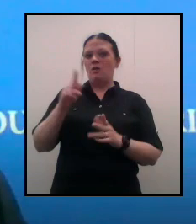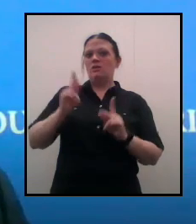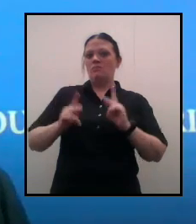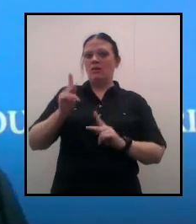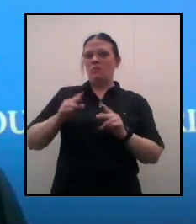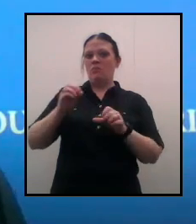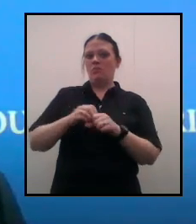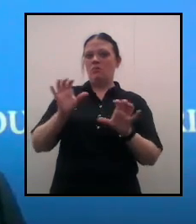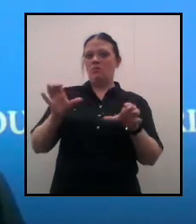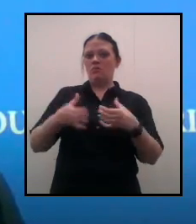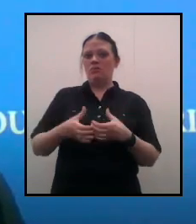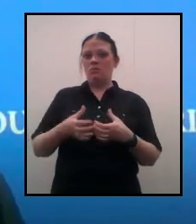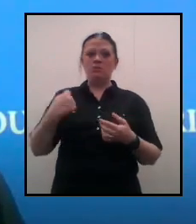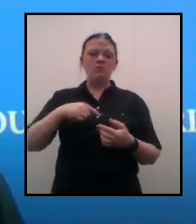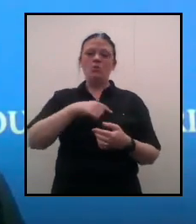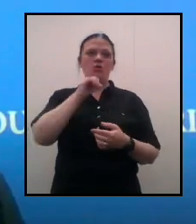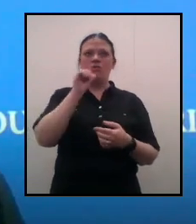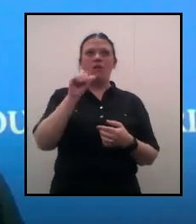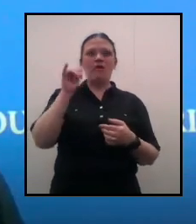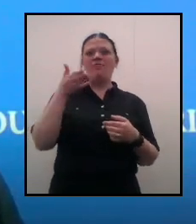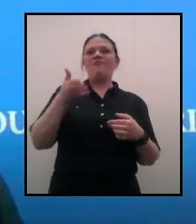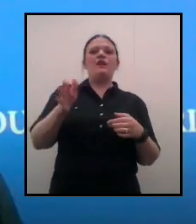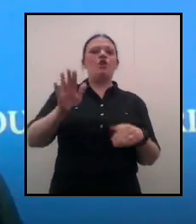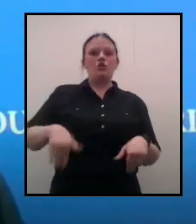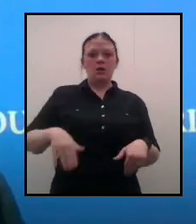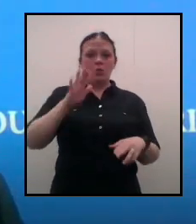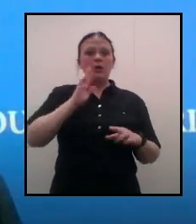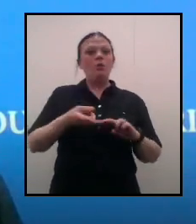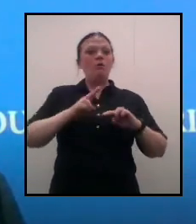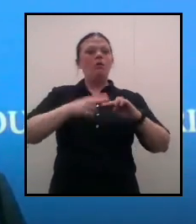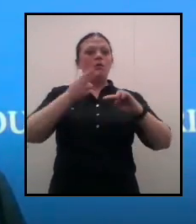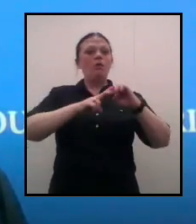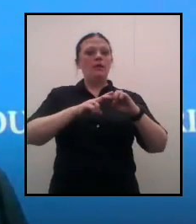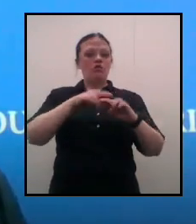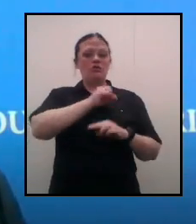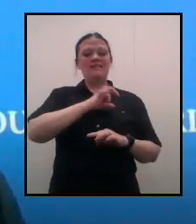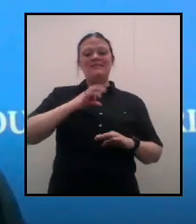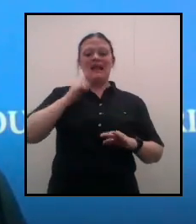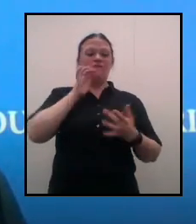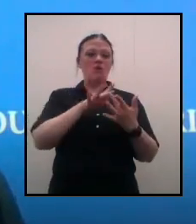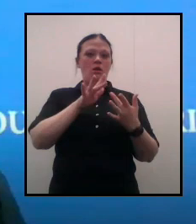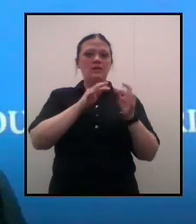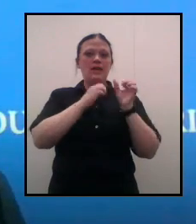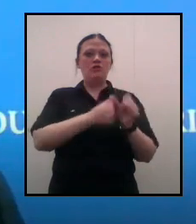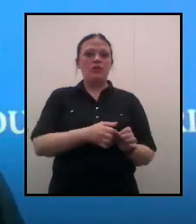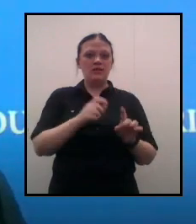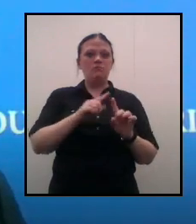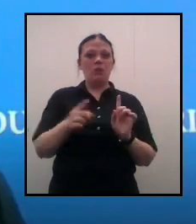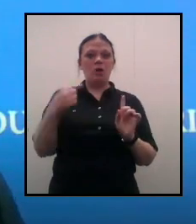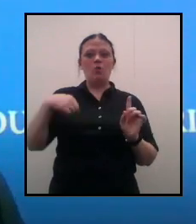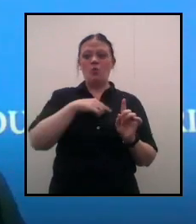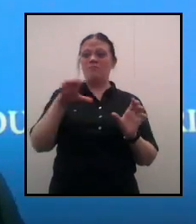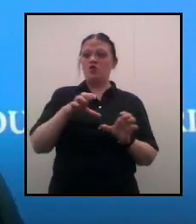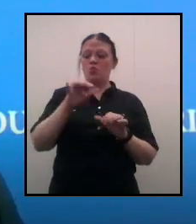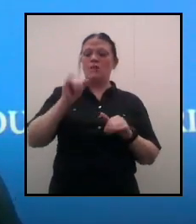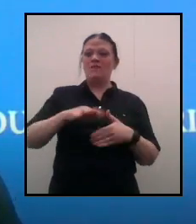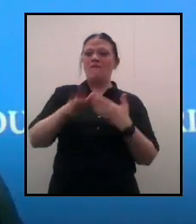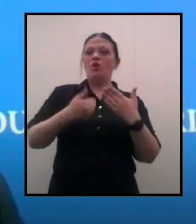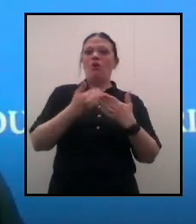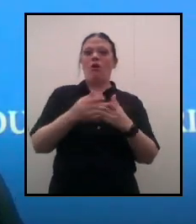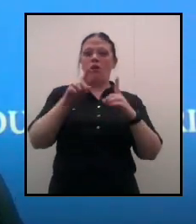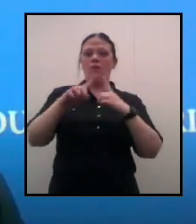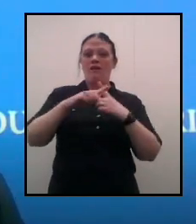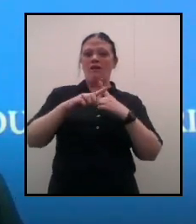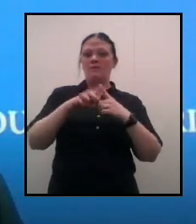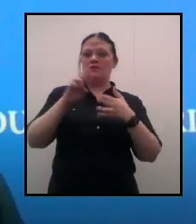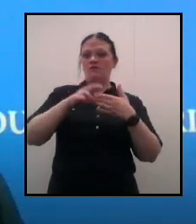population. We're not at a point like that. We're going to be ramping up contact tracing, but we've been able to contact trace for all of the individuals who tested